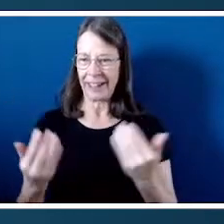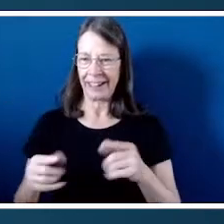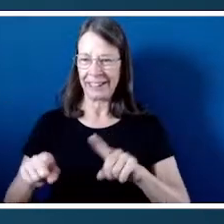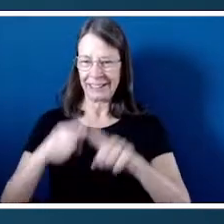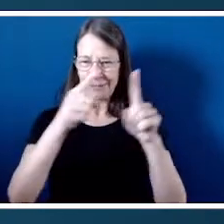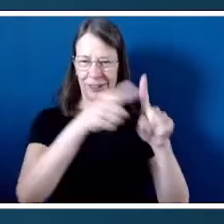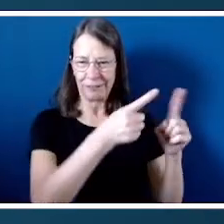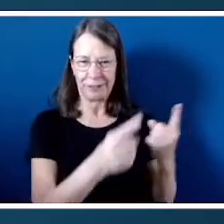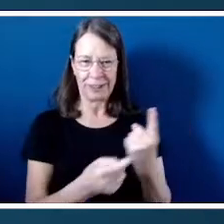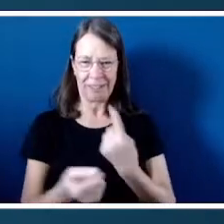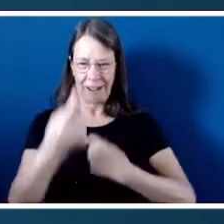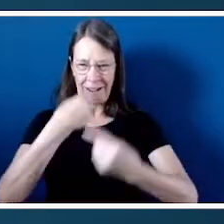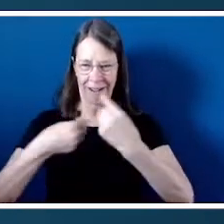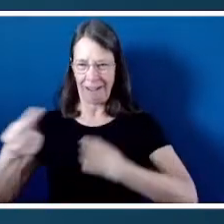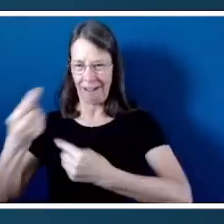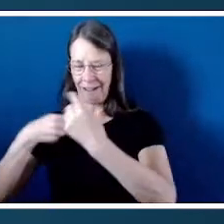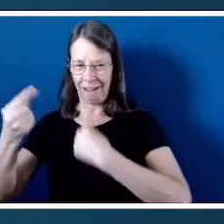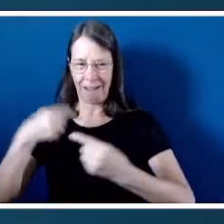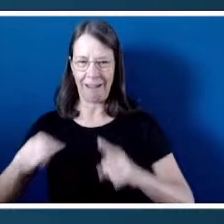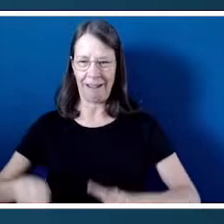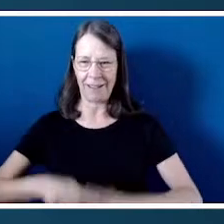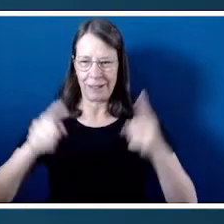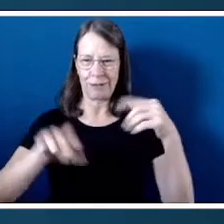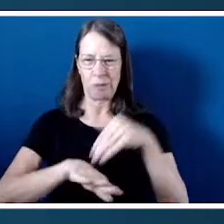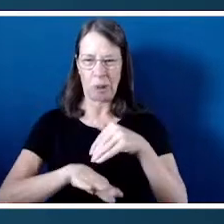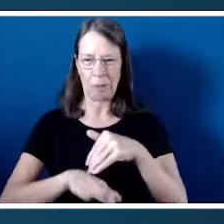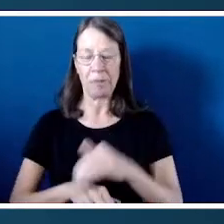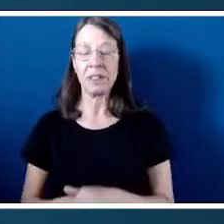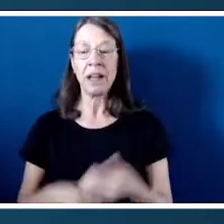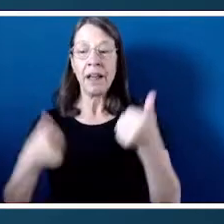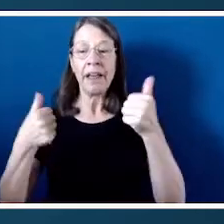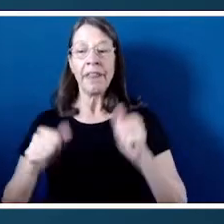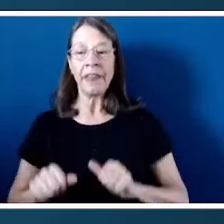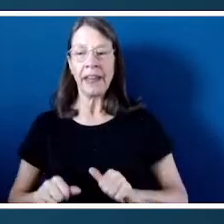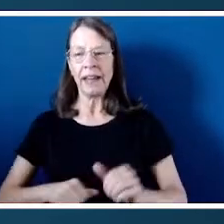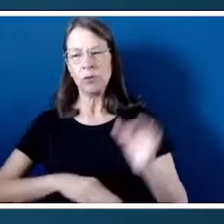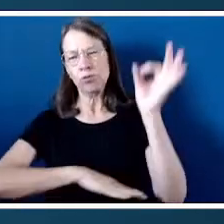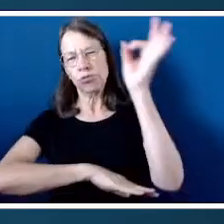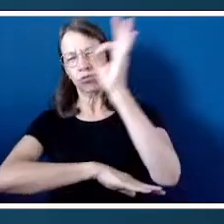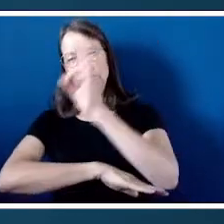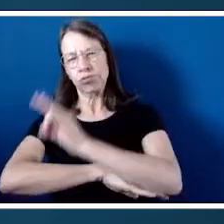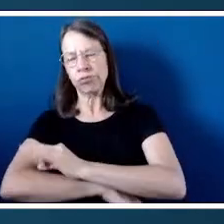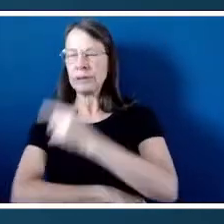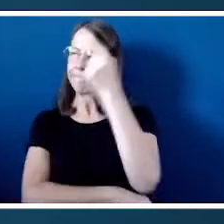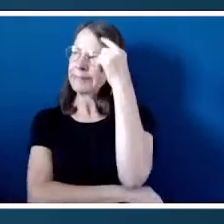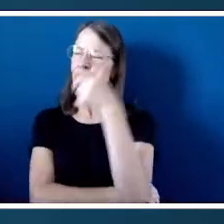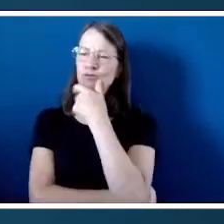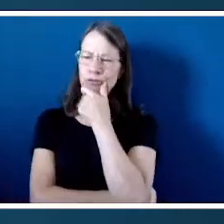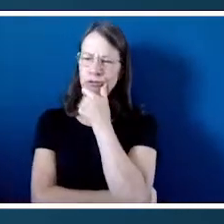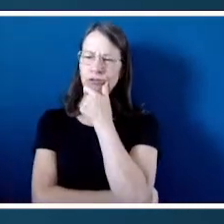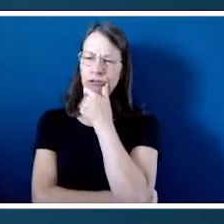the end of the day, it kind of leaves me thinking about how we function as a country